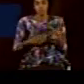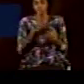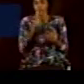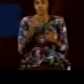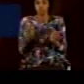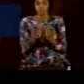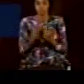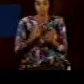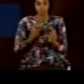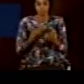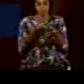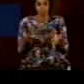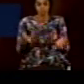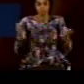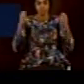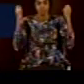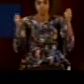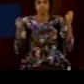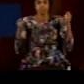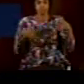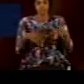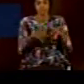pray that God will grant them